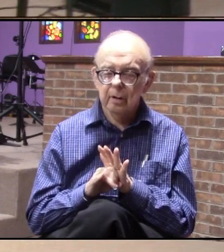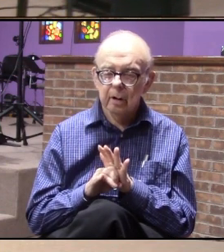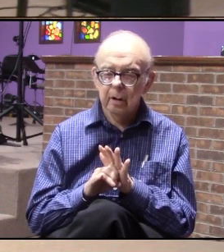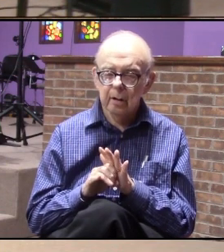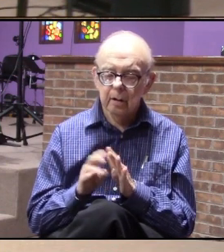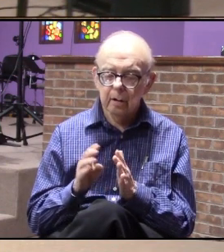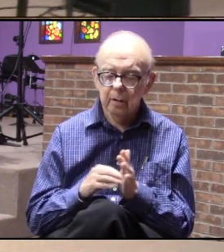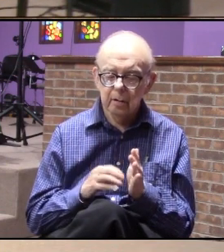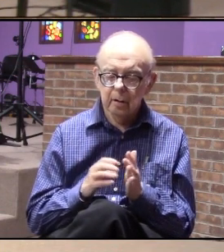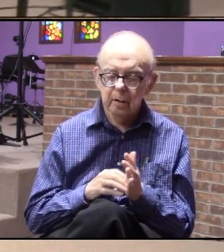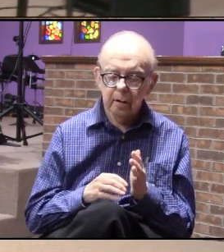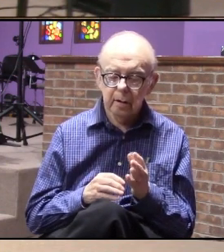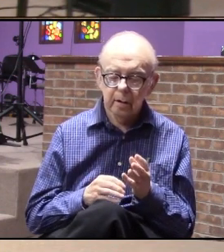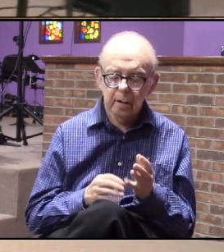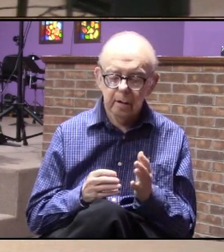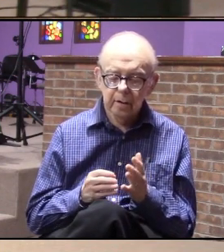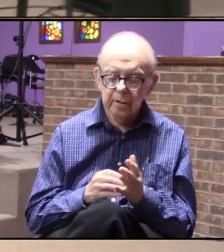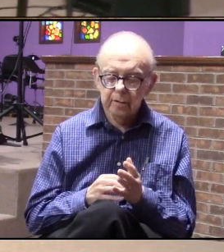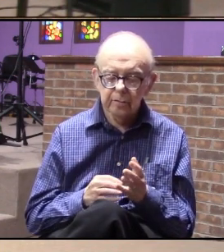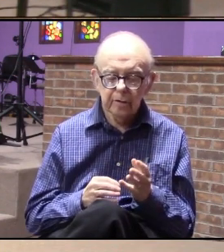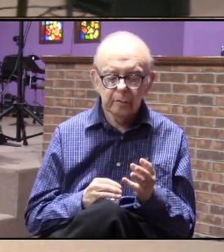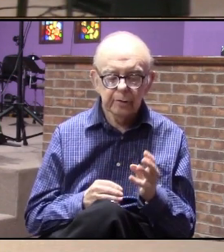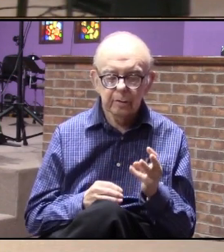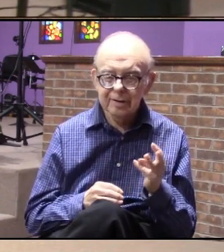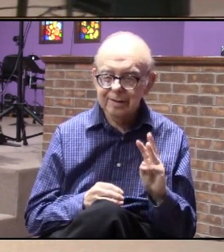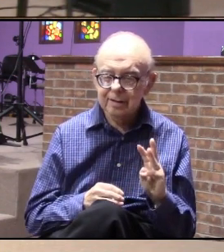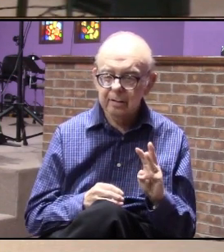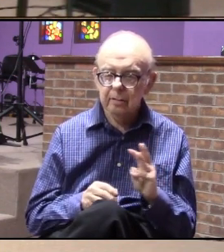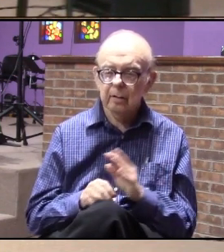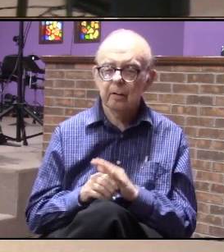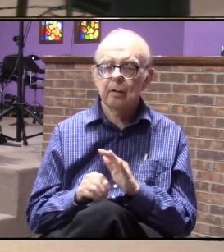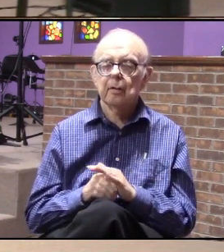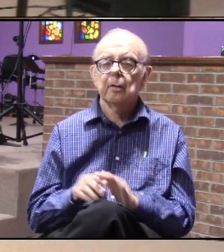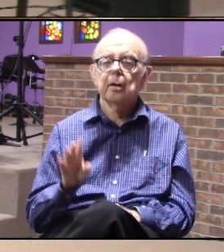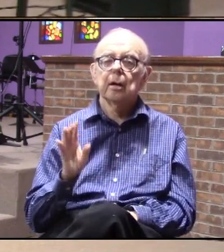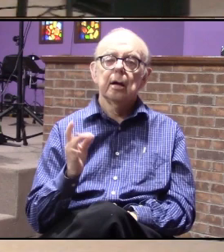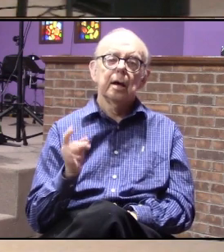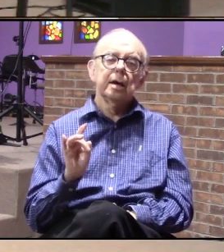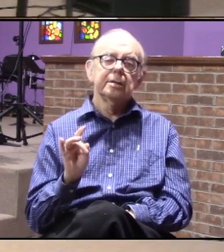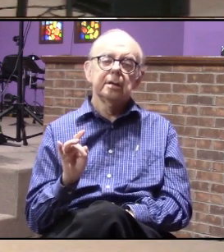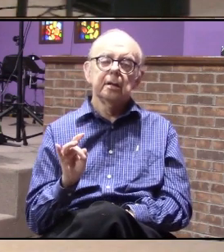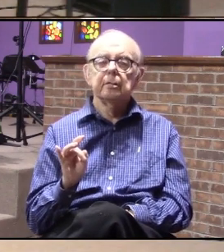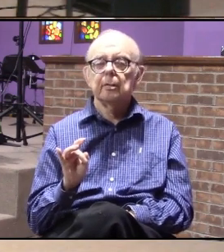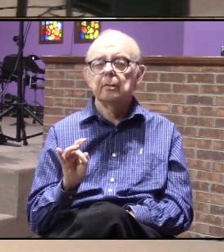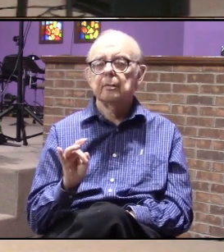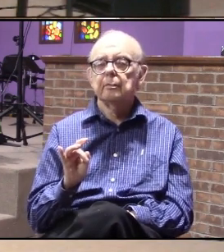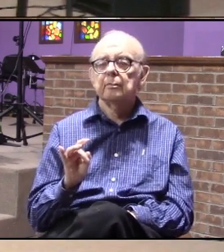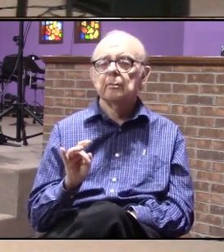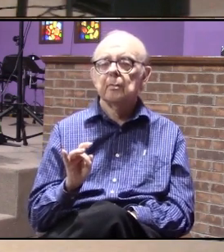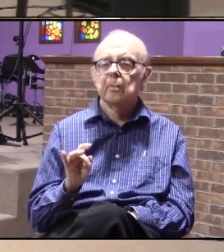in Matthew chapter 16, in verse number 18.